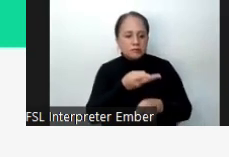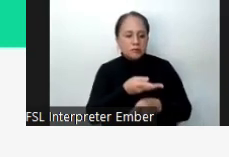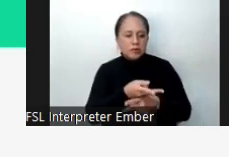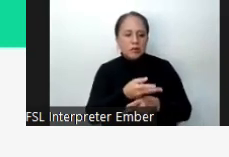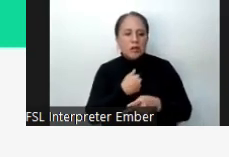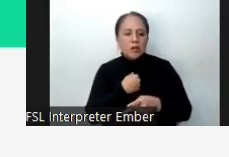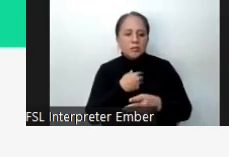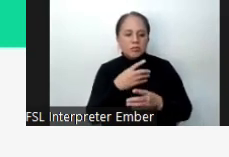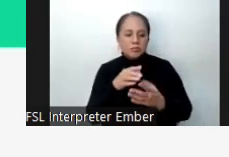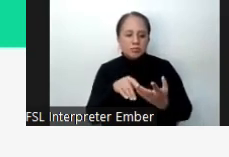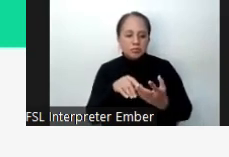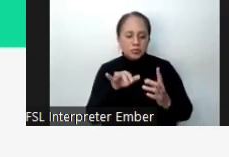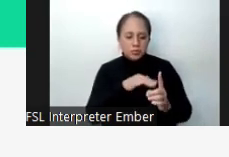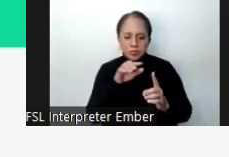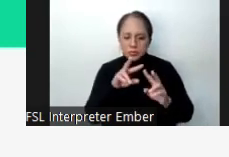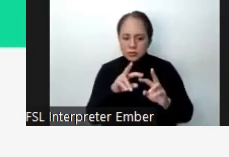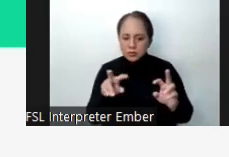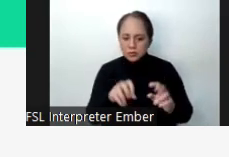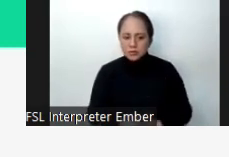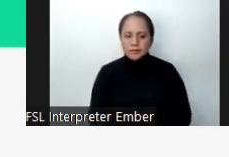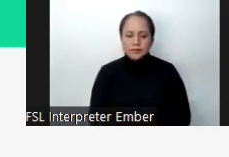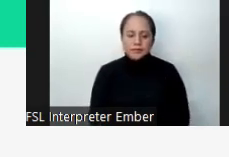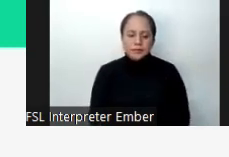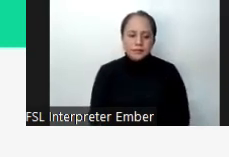were included in these studies.